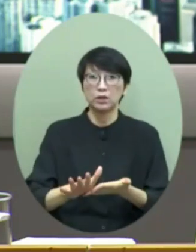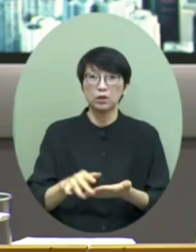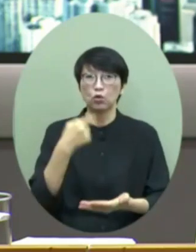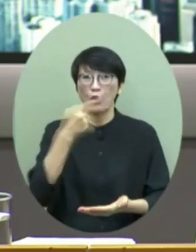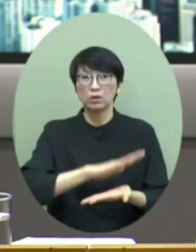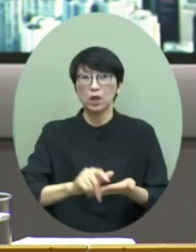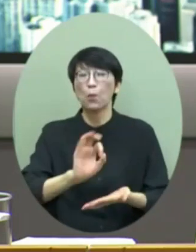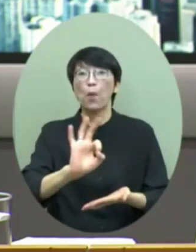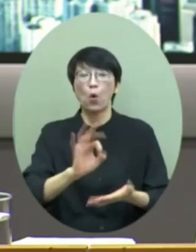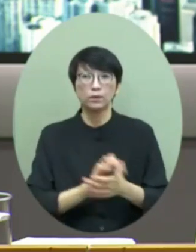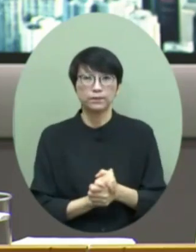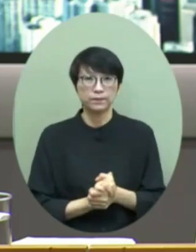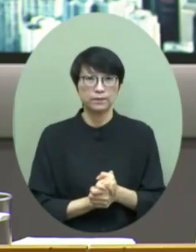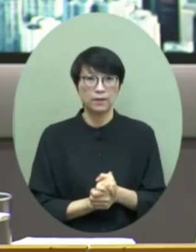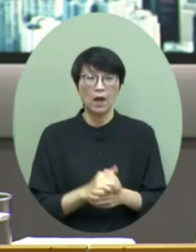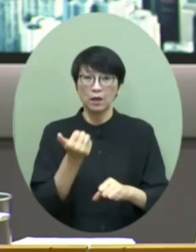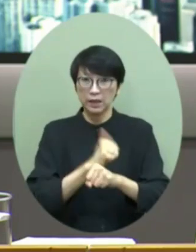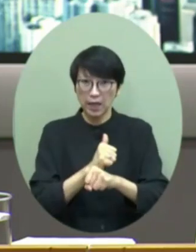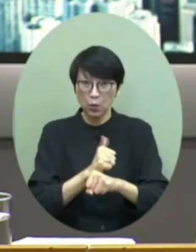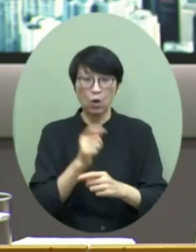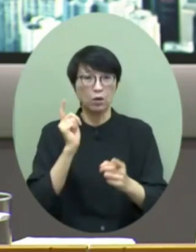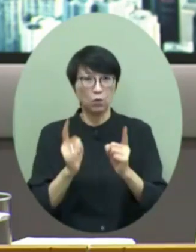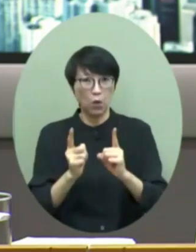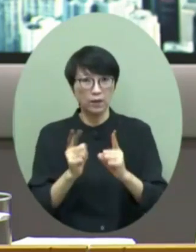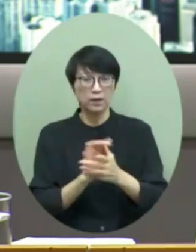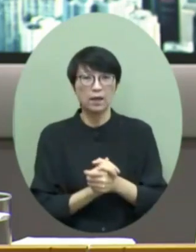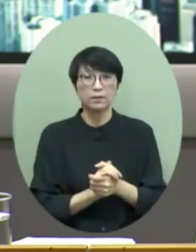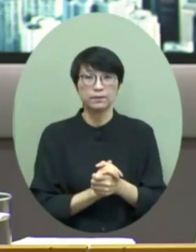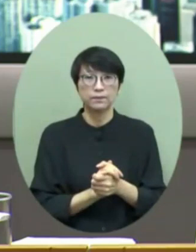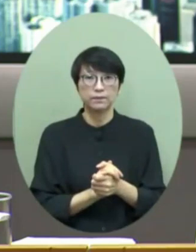specify the length of disqualification. So